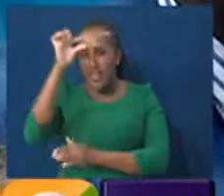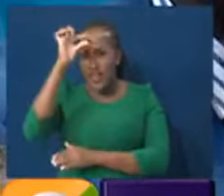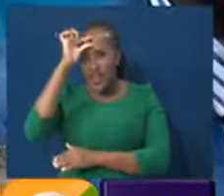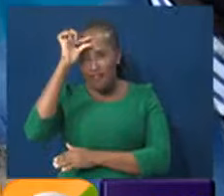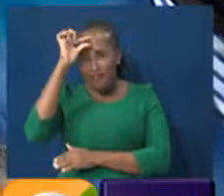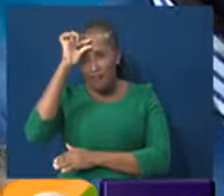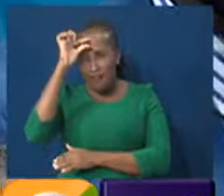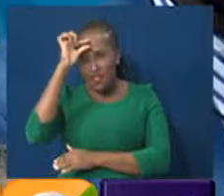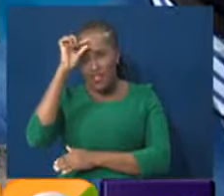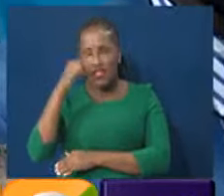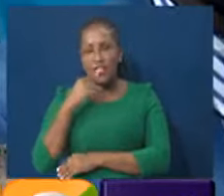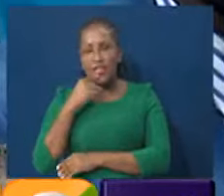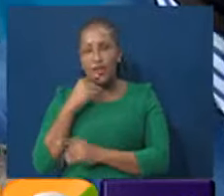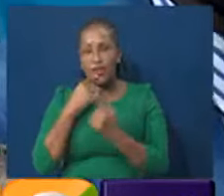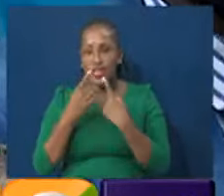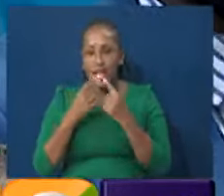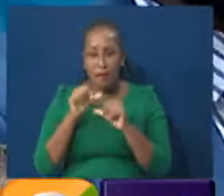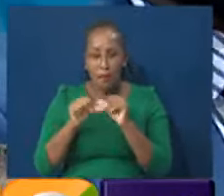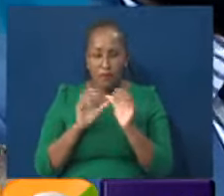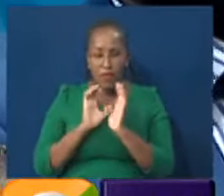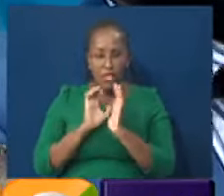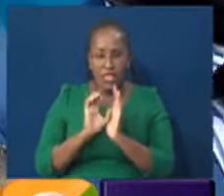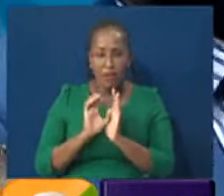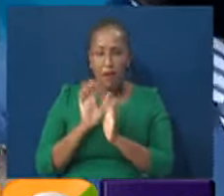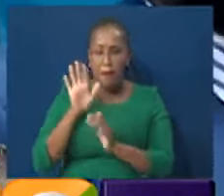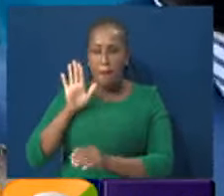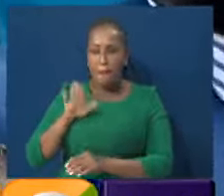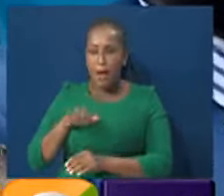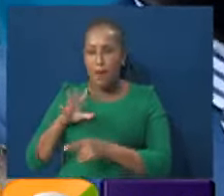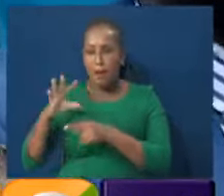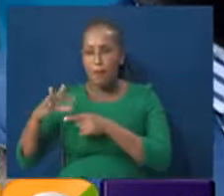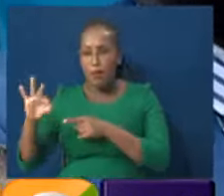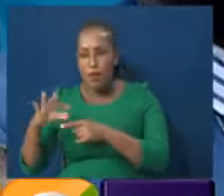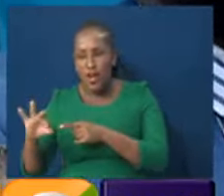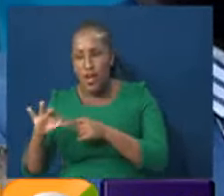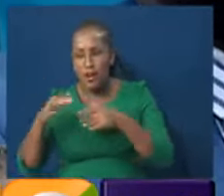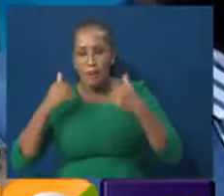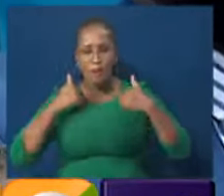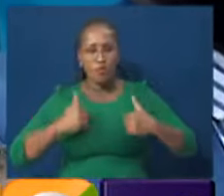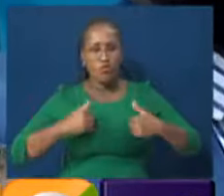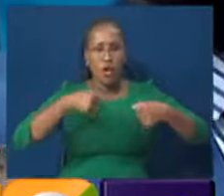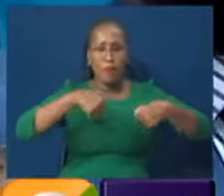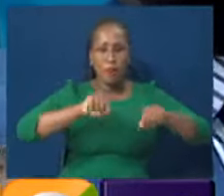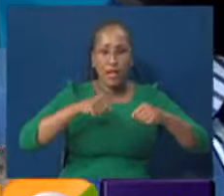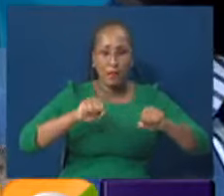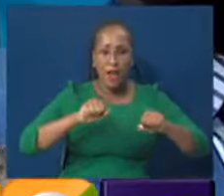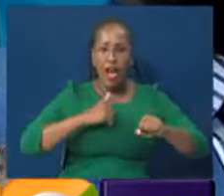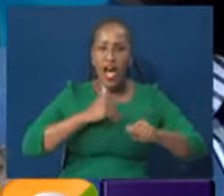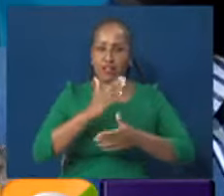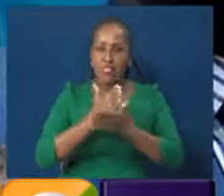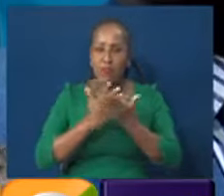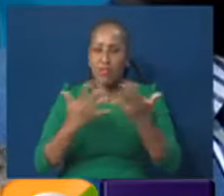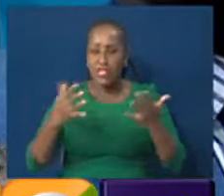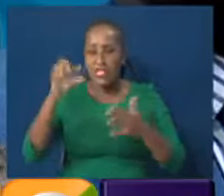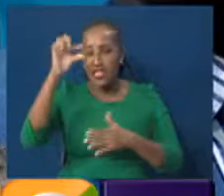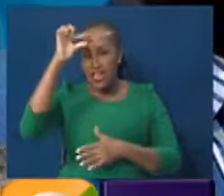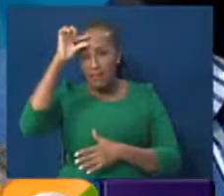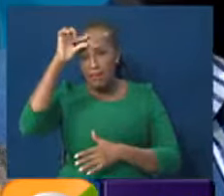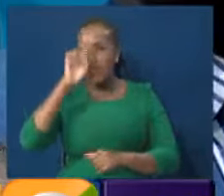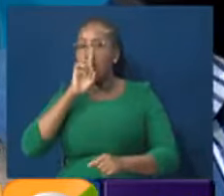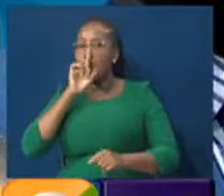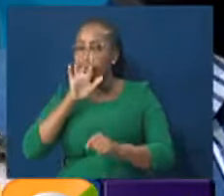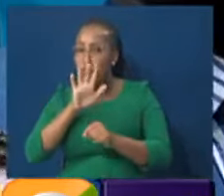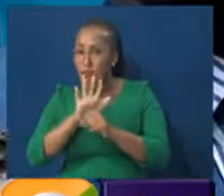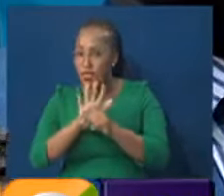get to power. And so ukiangalia kama ni mama mboga, ukiangalia kama ni mtu wa bodaboda, kuna mambo ambayo serikali